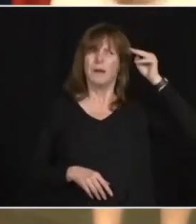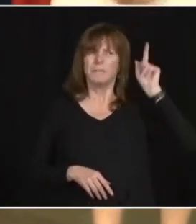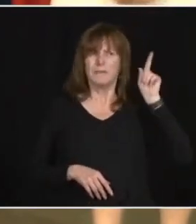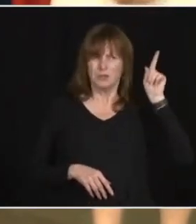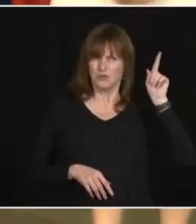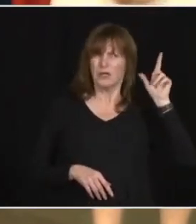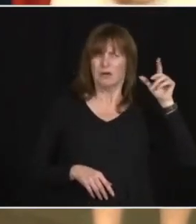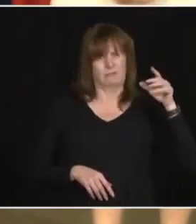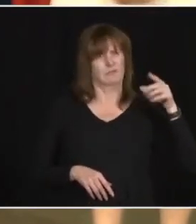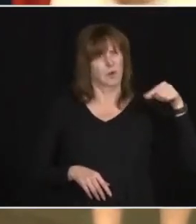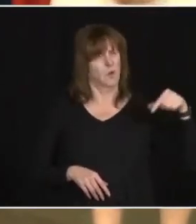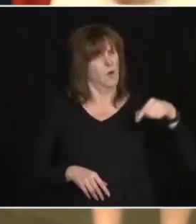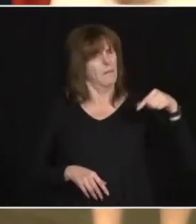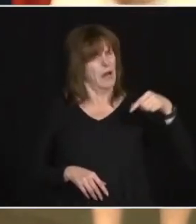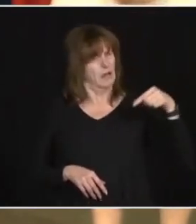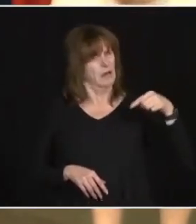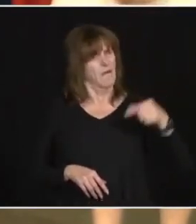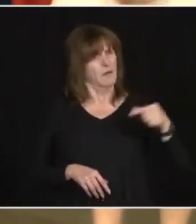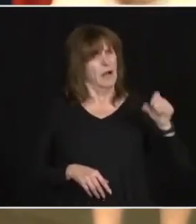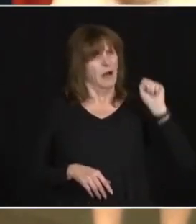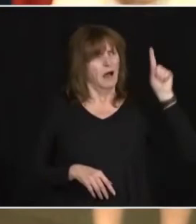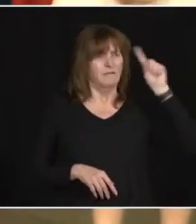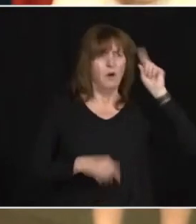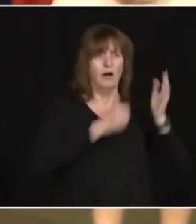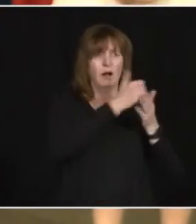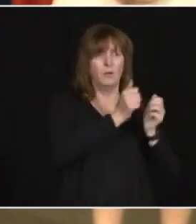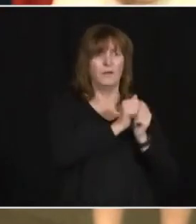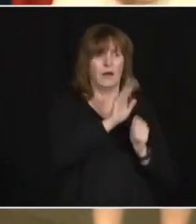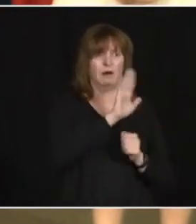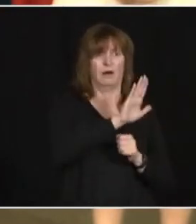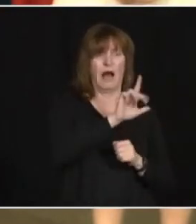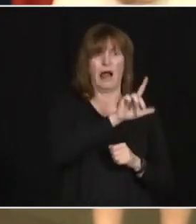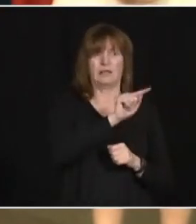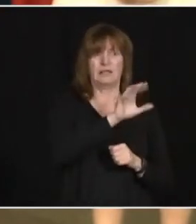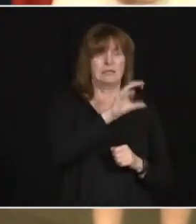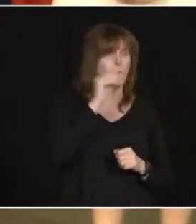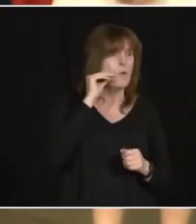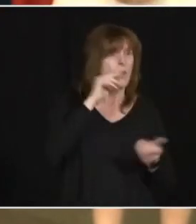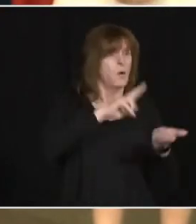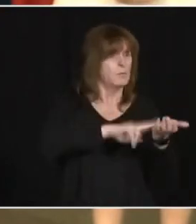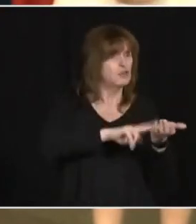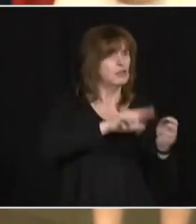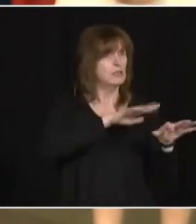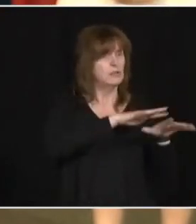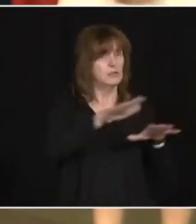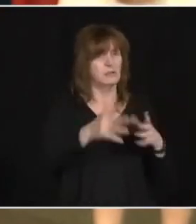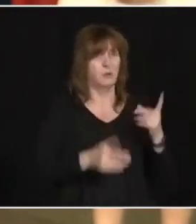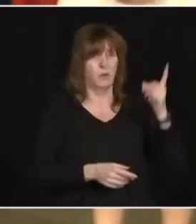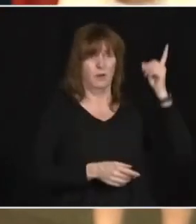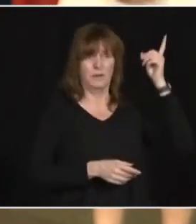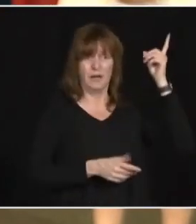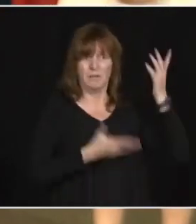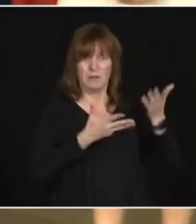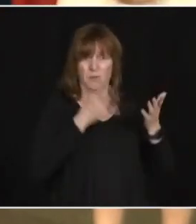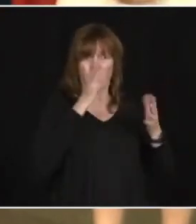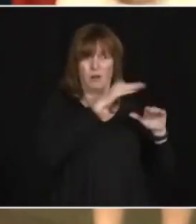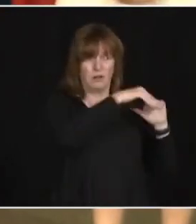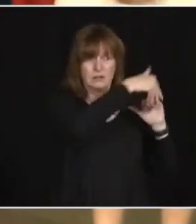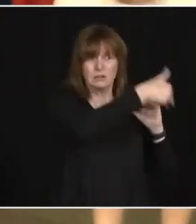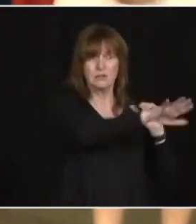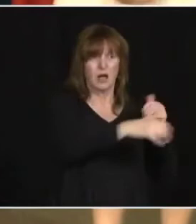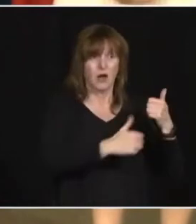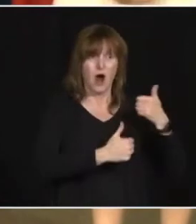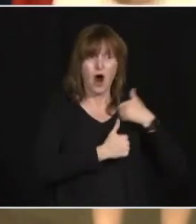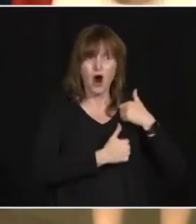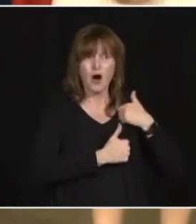government to assist with long-term care homes in that province, and Ottawa is looking at the possibility of sending in military help. Has Ontario asked for